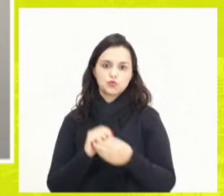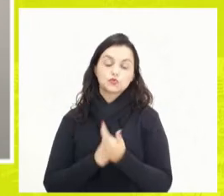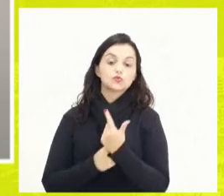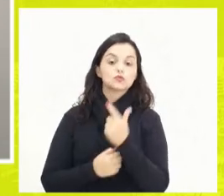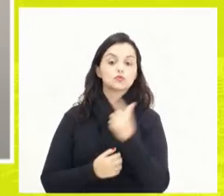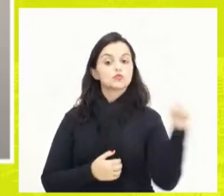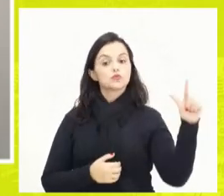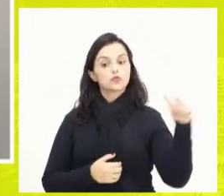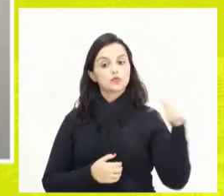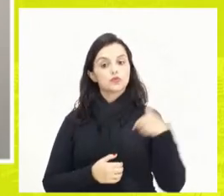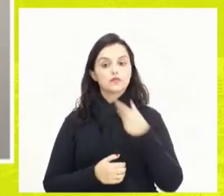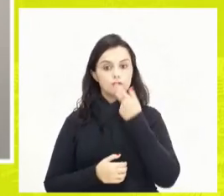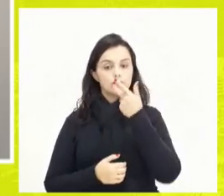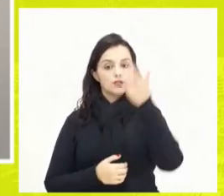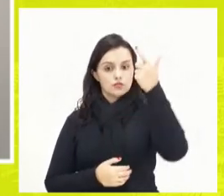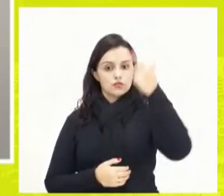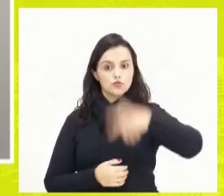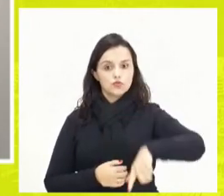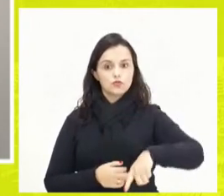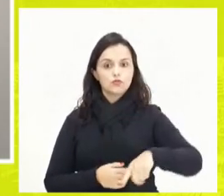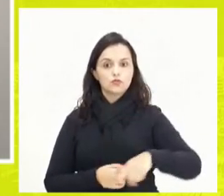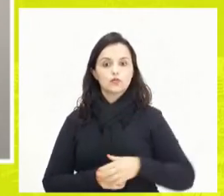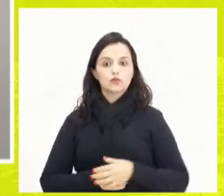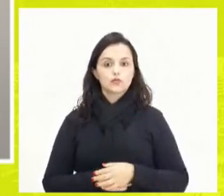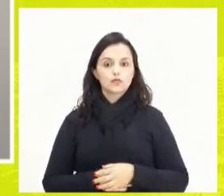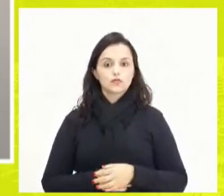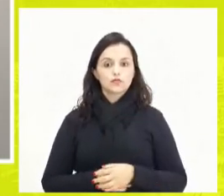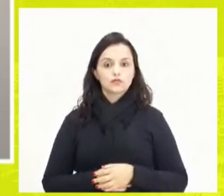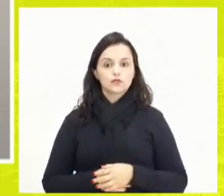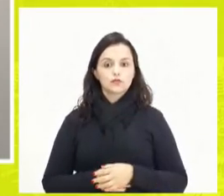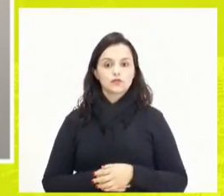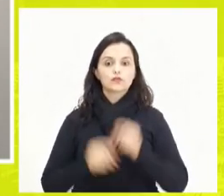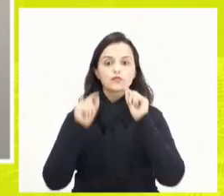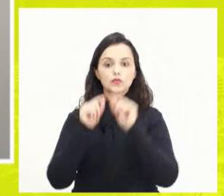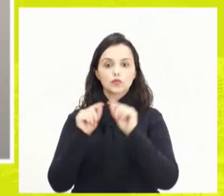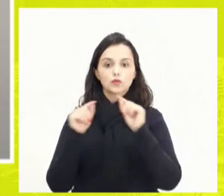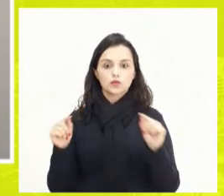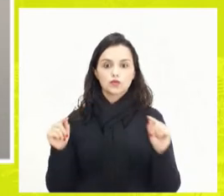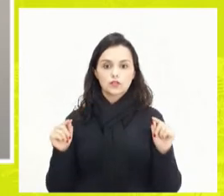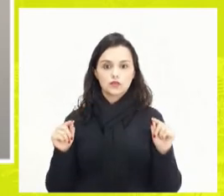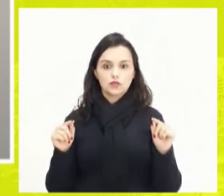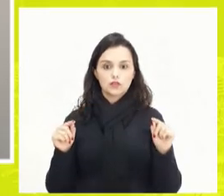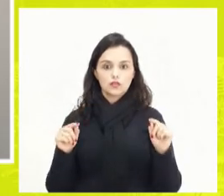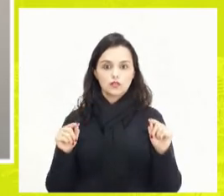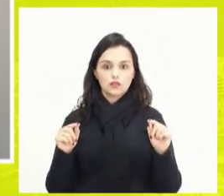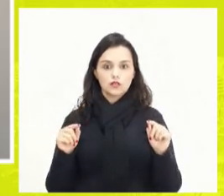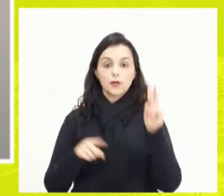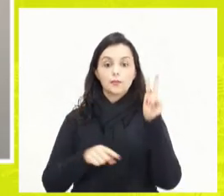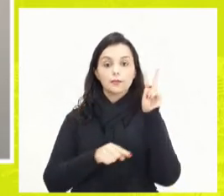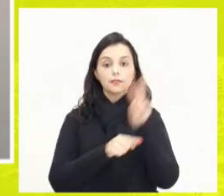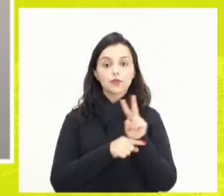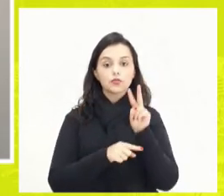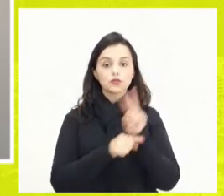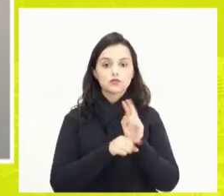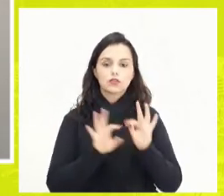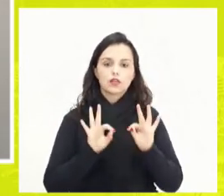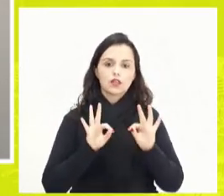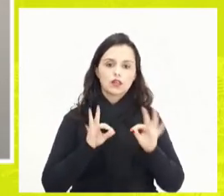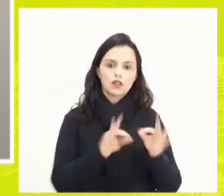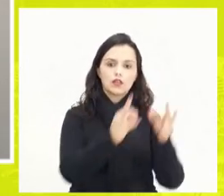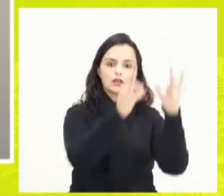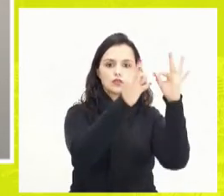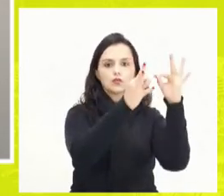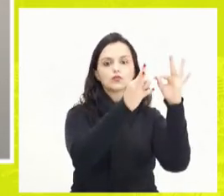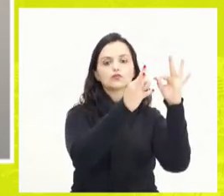thing i strengthen here is the need for rest and protection as far as technology